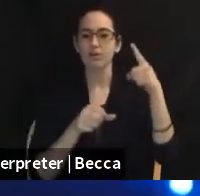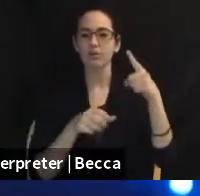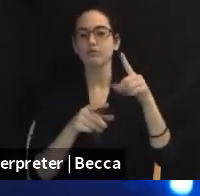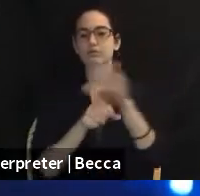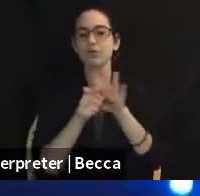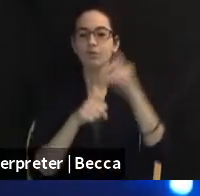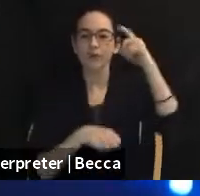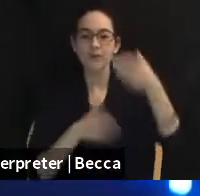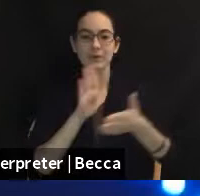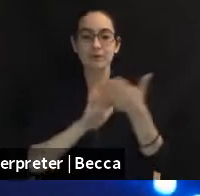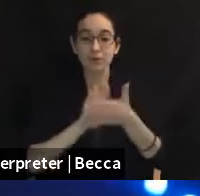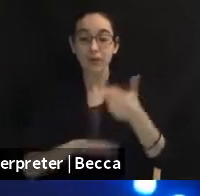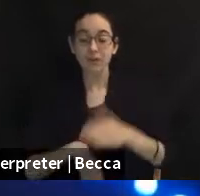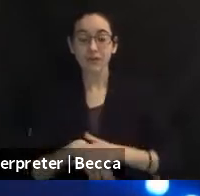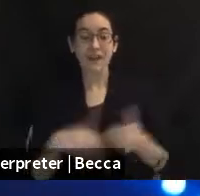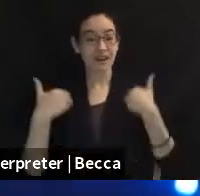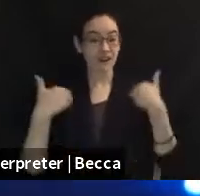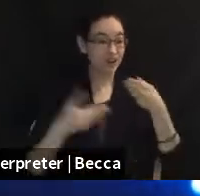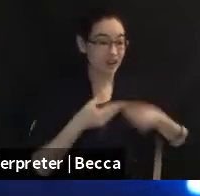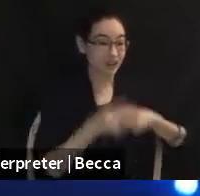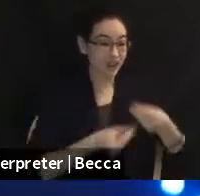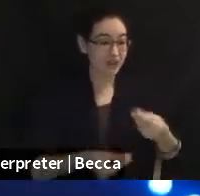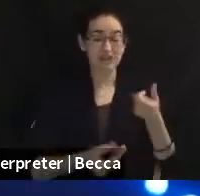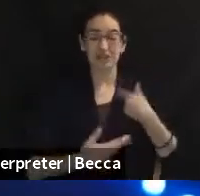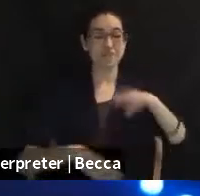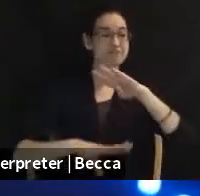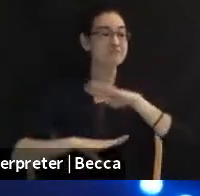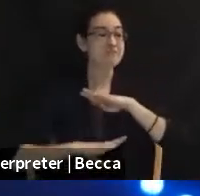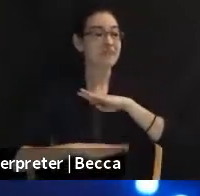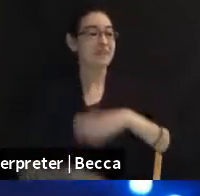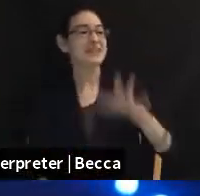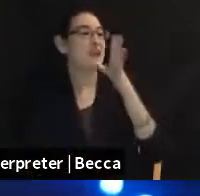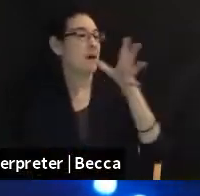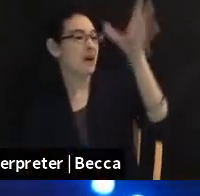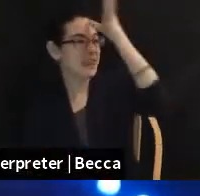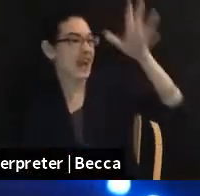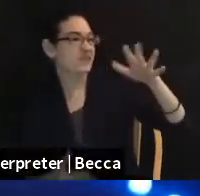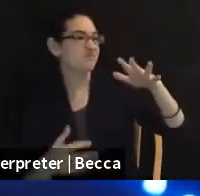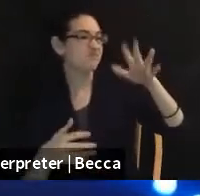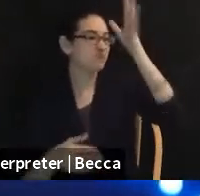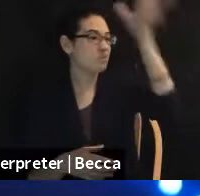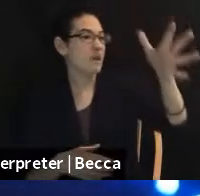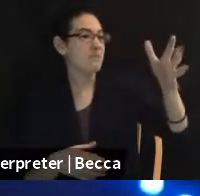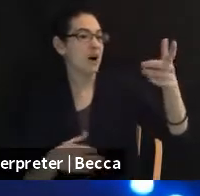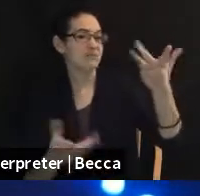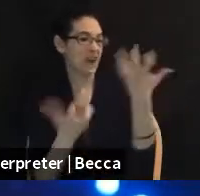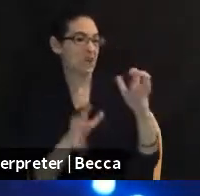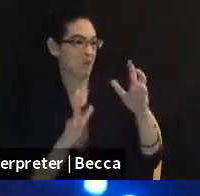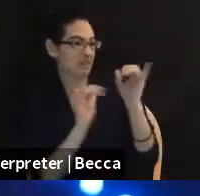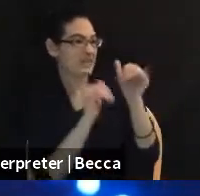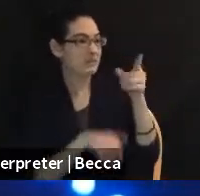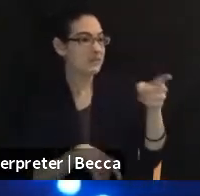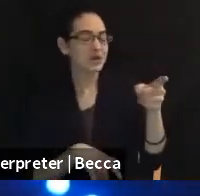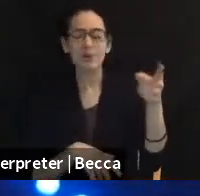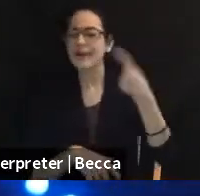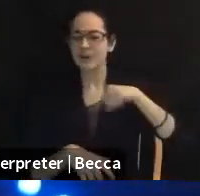are saying, they're just have that happening. They're like, you know what, mom, dad, grandpa, we're not having it. We want it this way. And then we as older people look